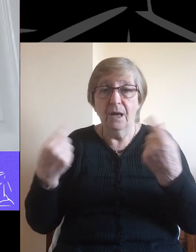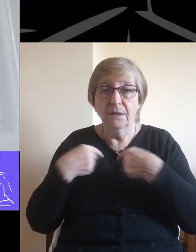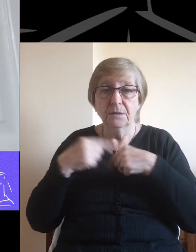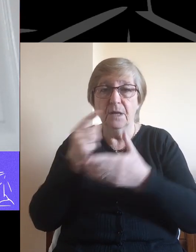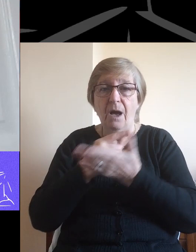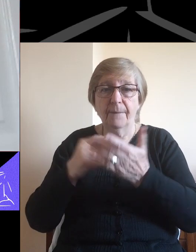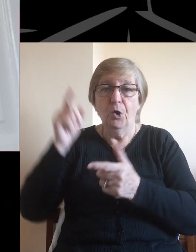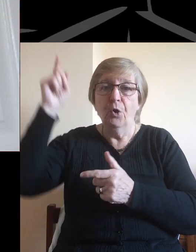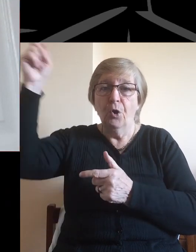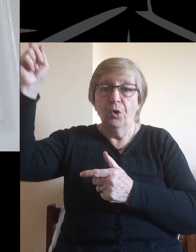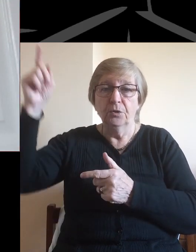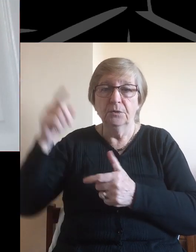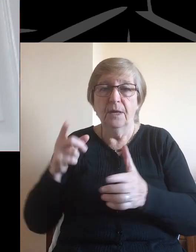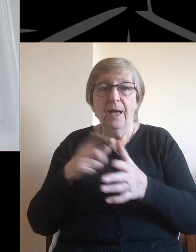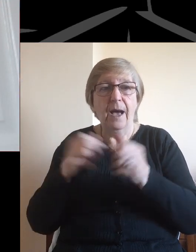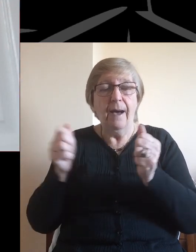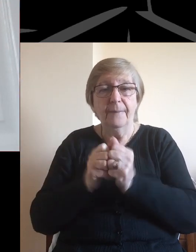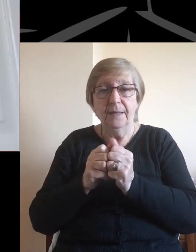known.